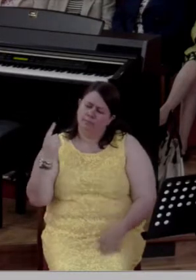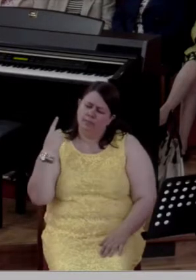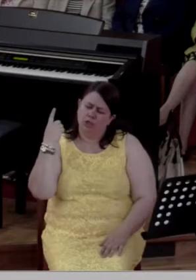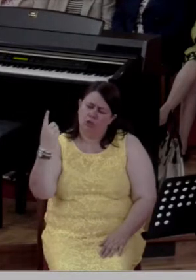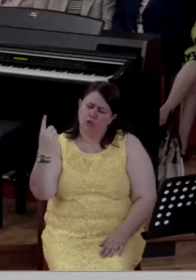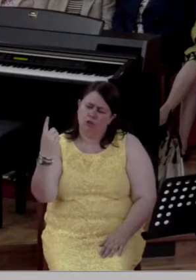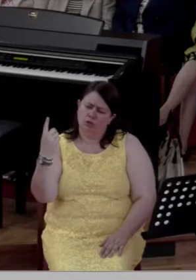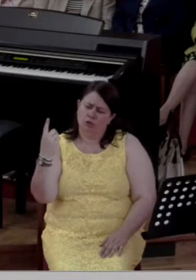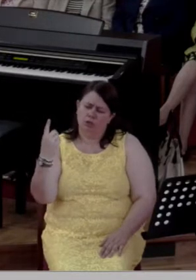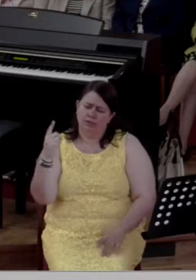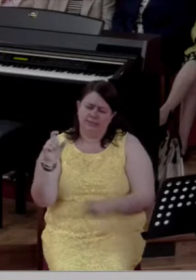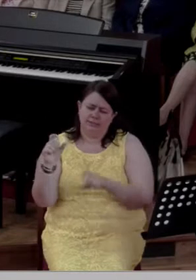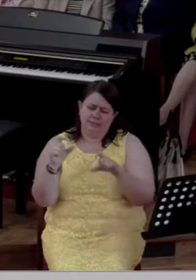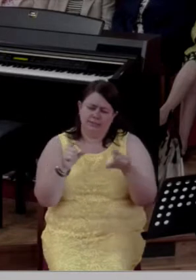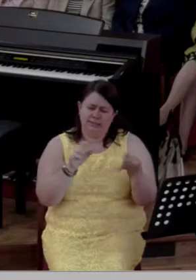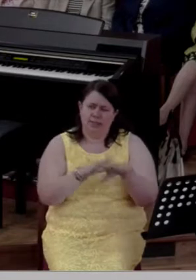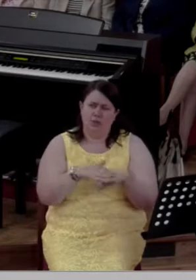is still on the phone.